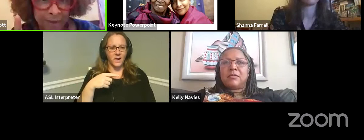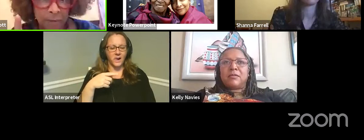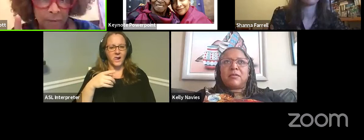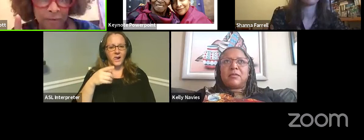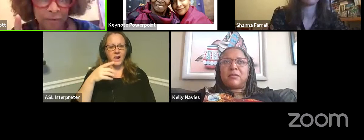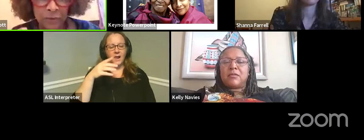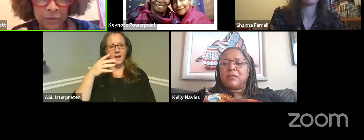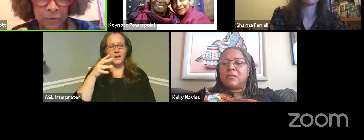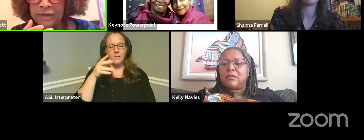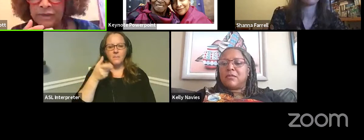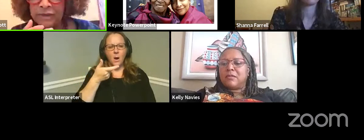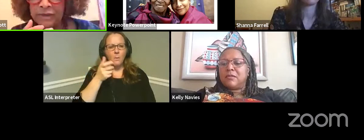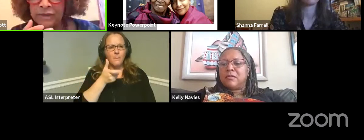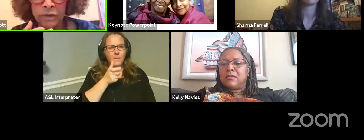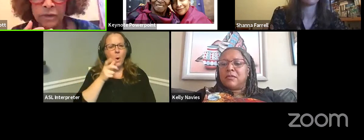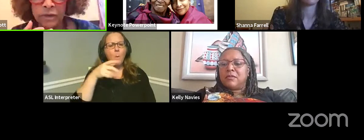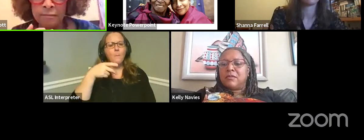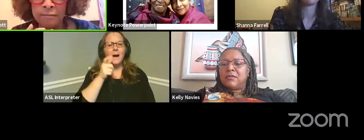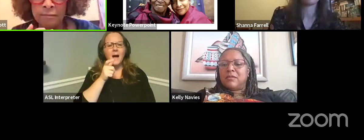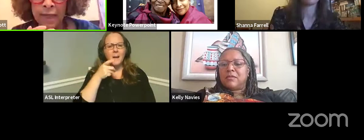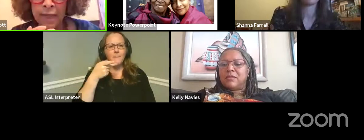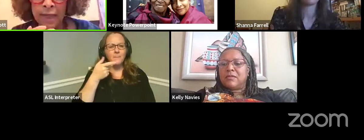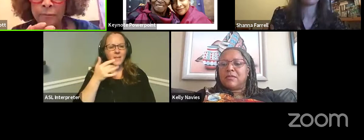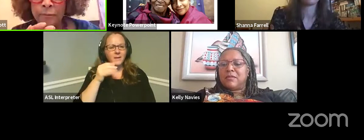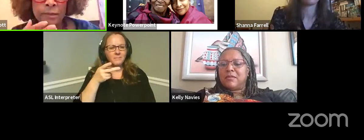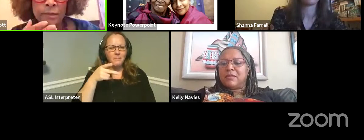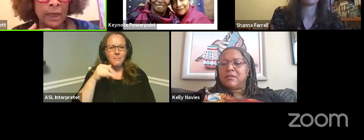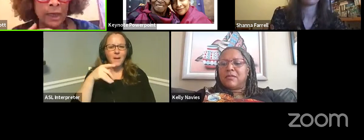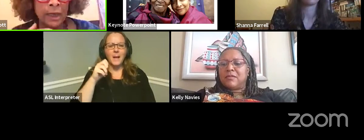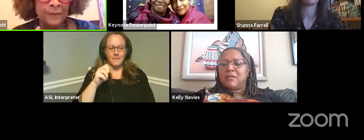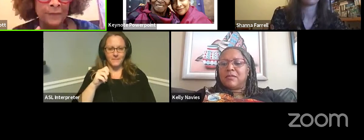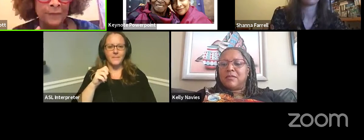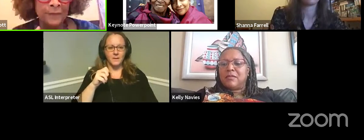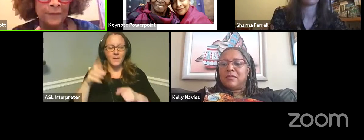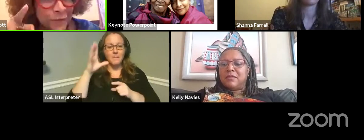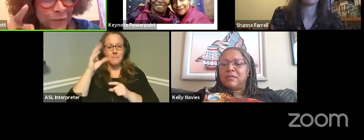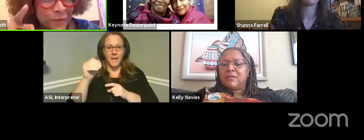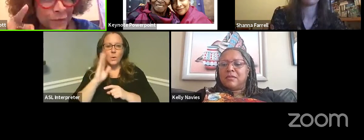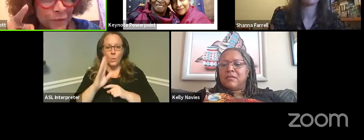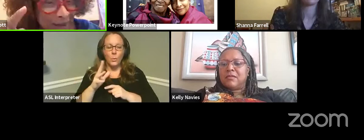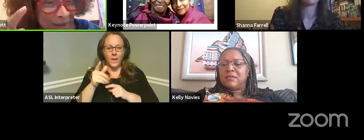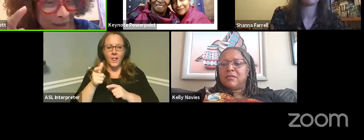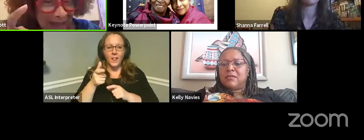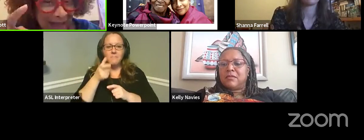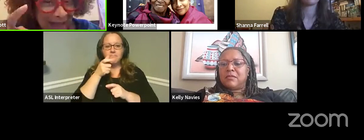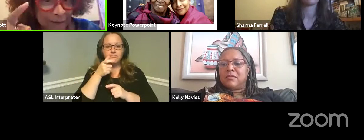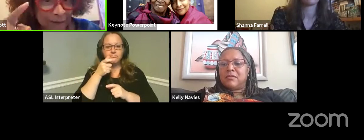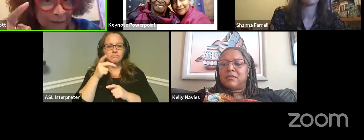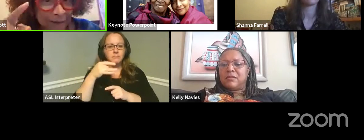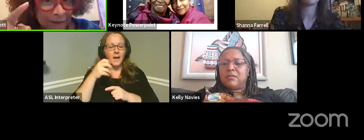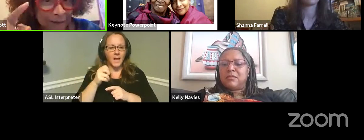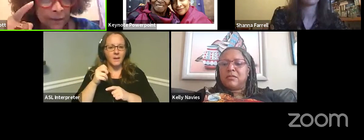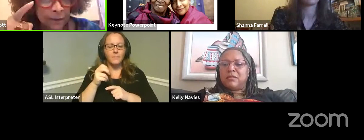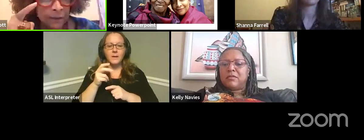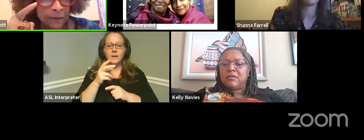pipe smokers. To suck on them and bring them pleasure. So there was that direct line